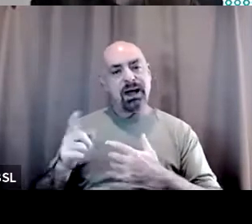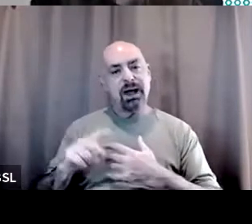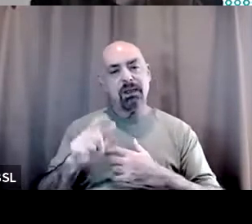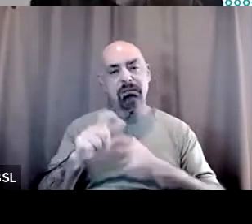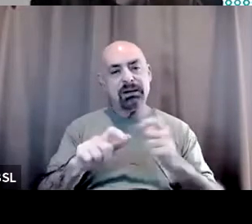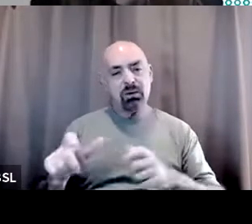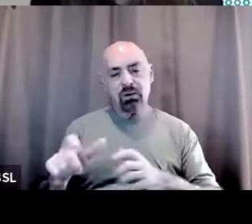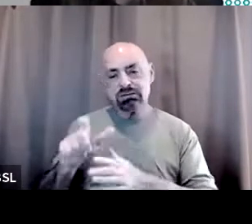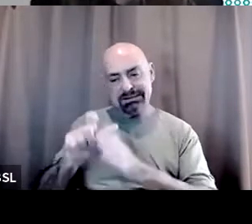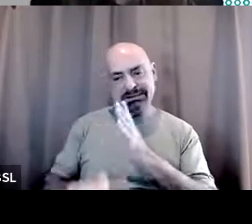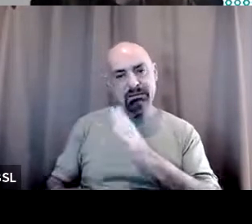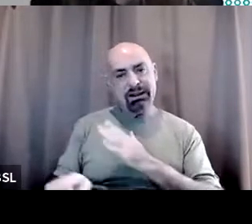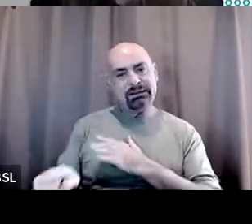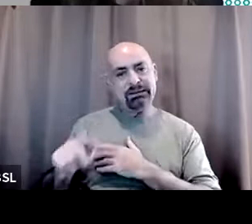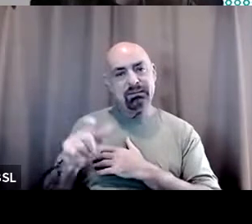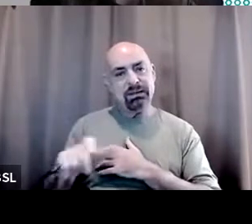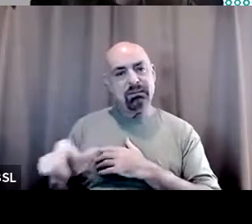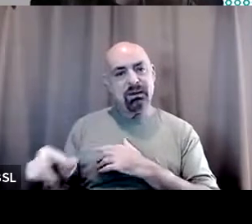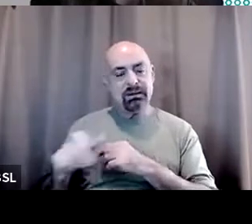with disability.